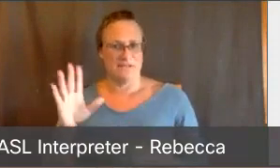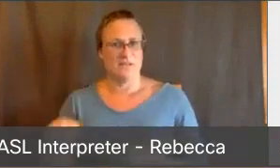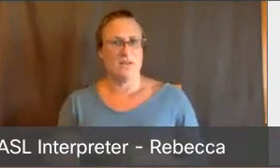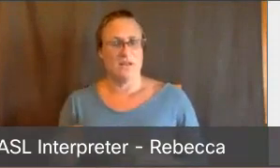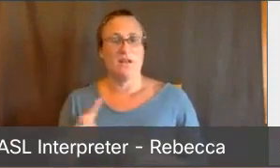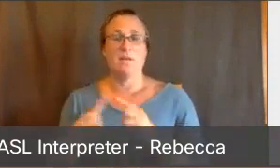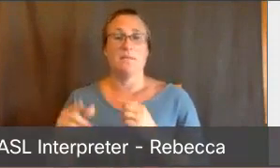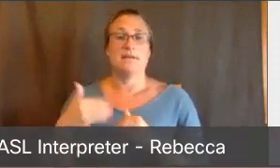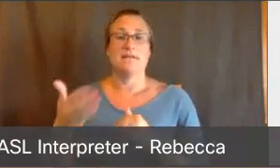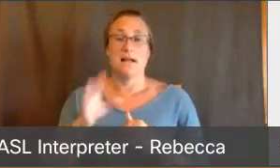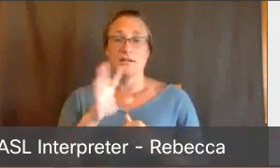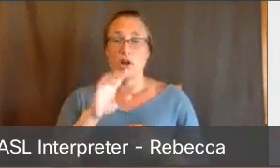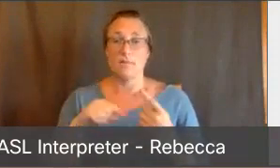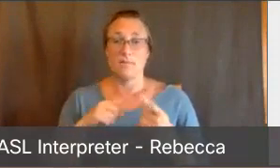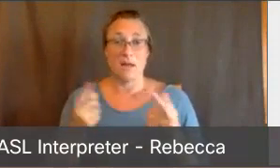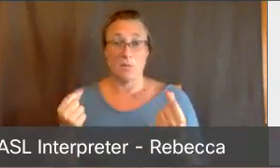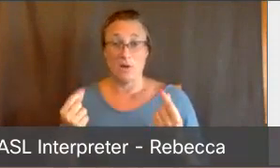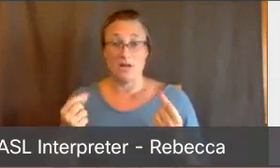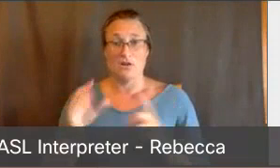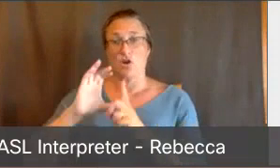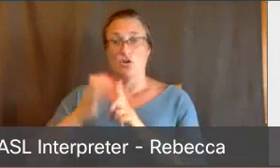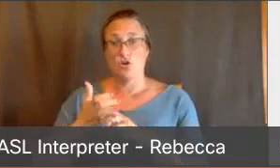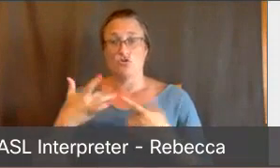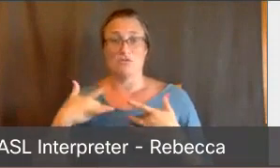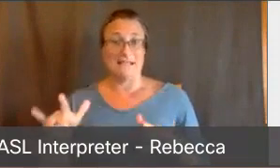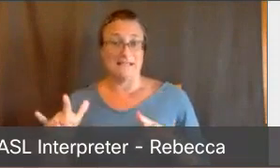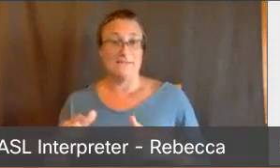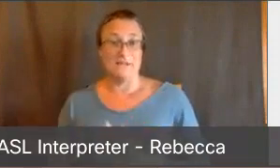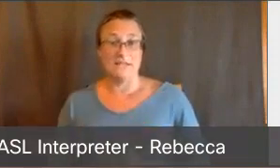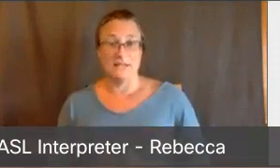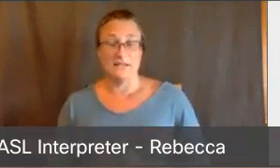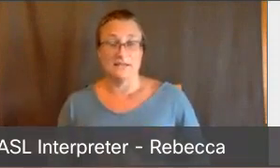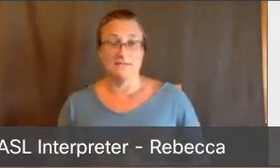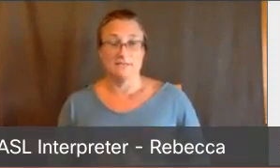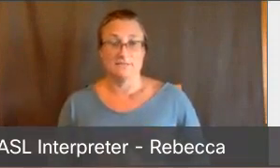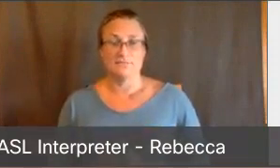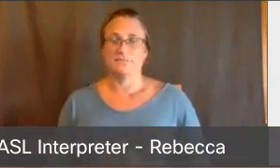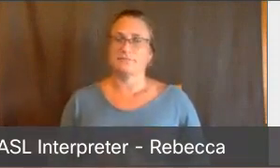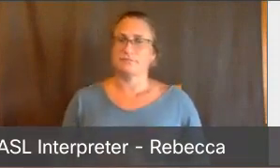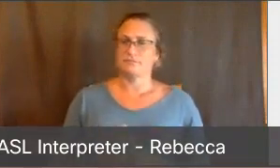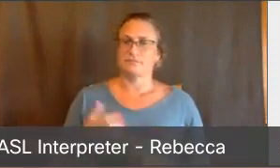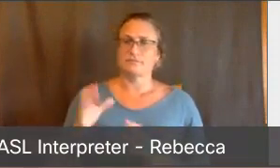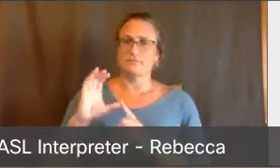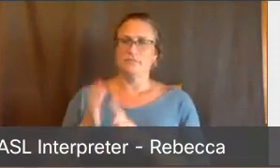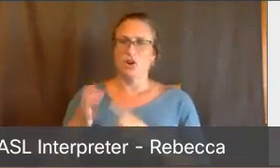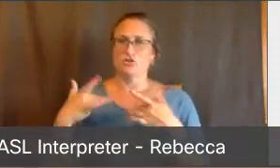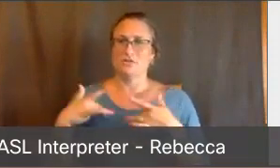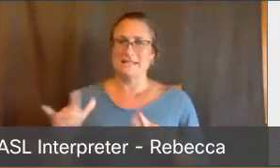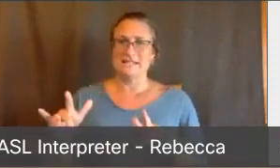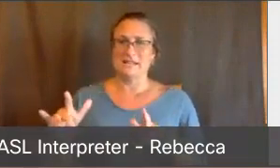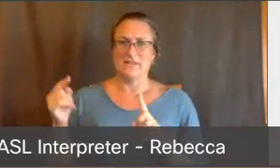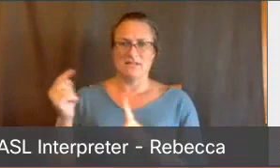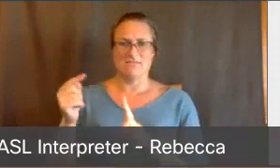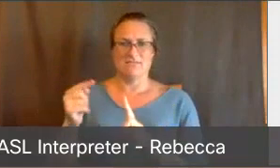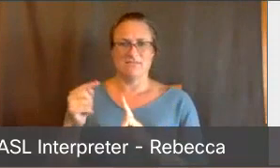chunk we're going to be talking about is cultural sensitivity. And so when I talk about cultural sensitivity, I love bringing back that